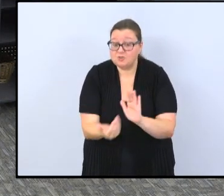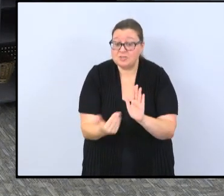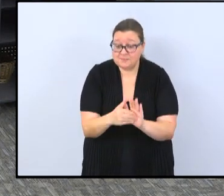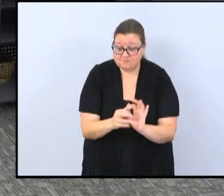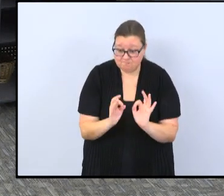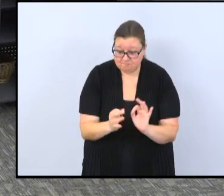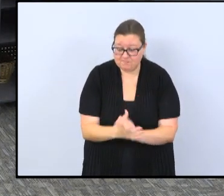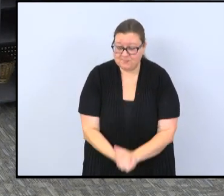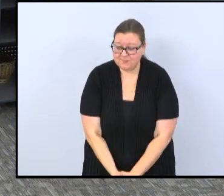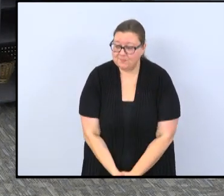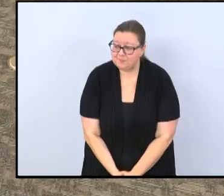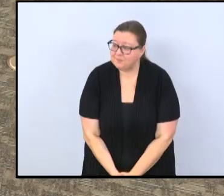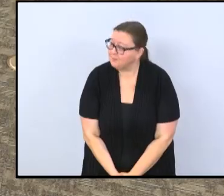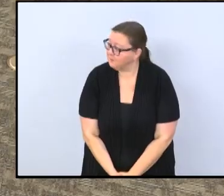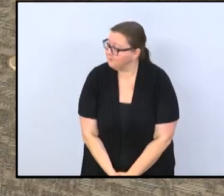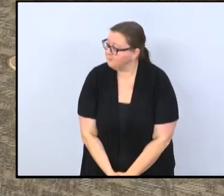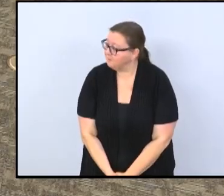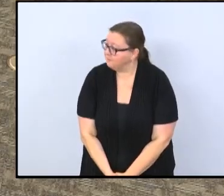Congratulations.